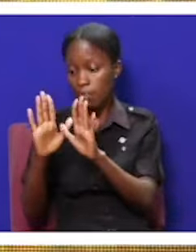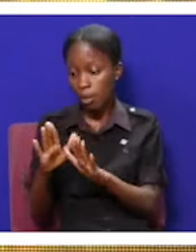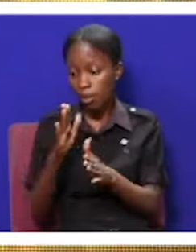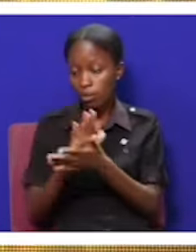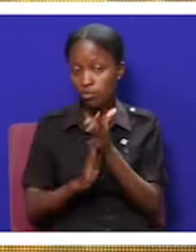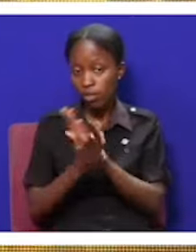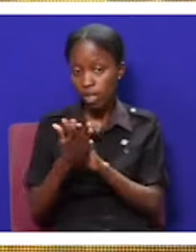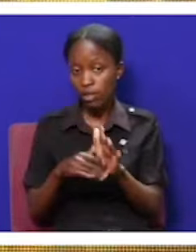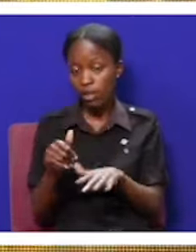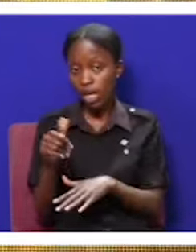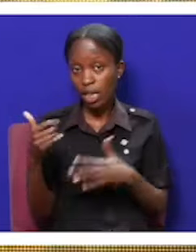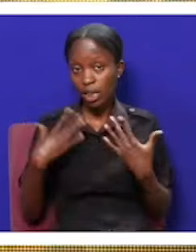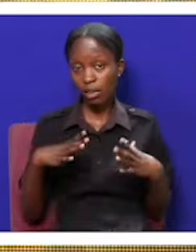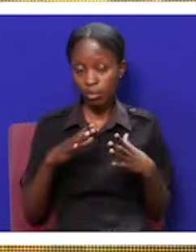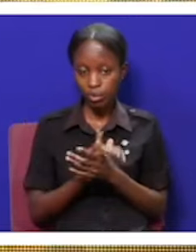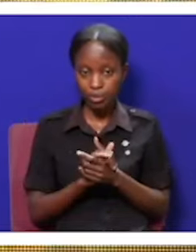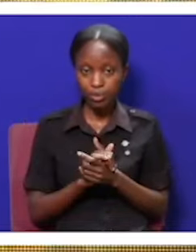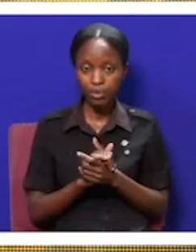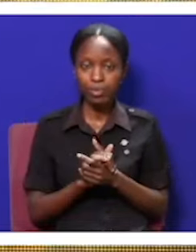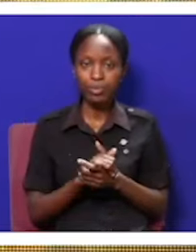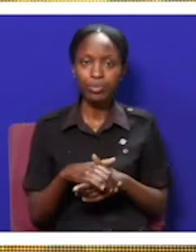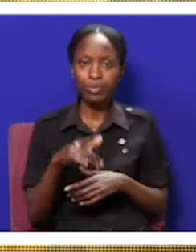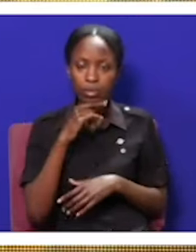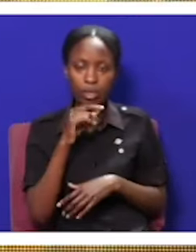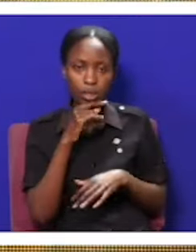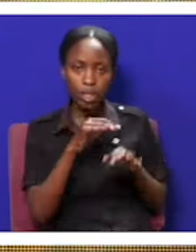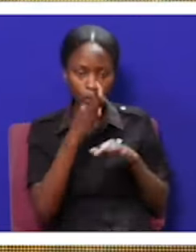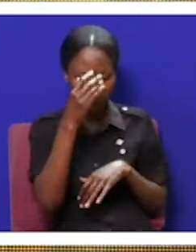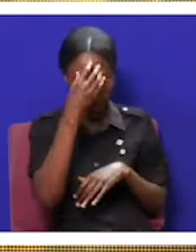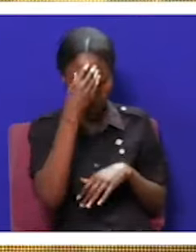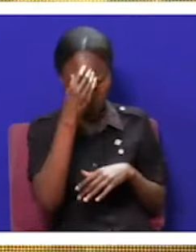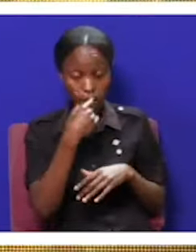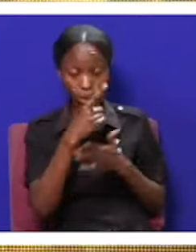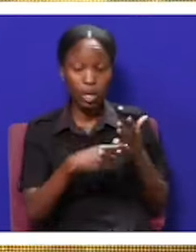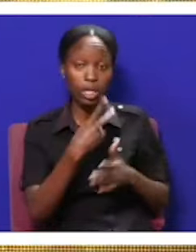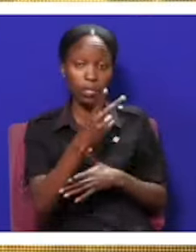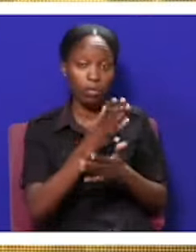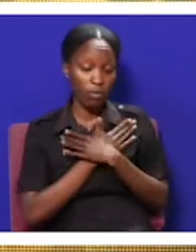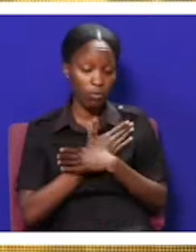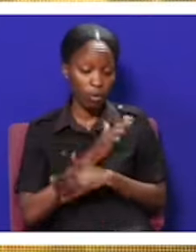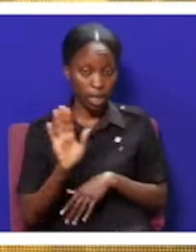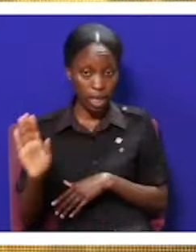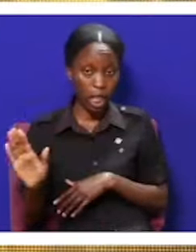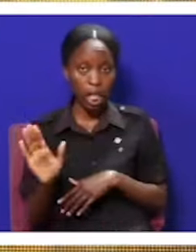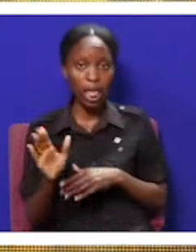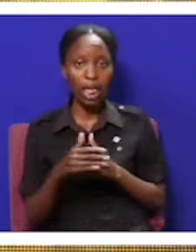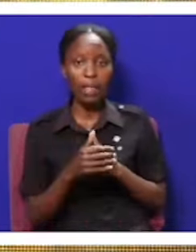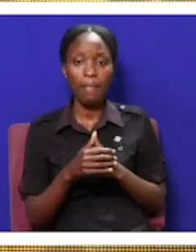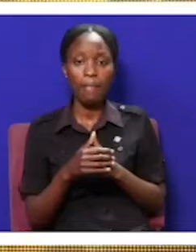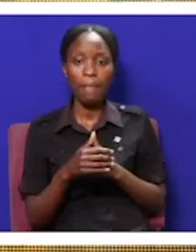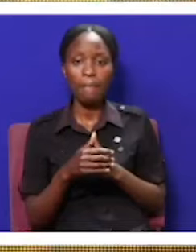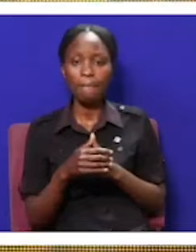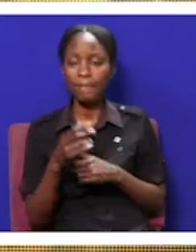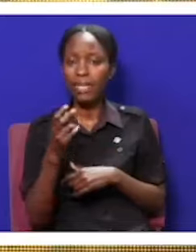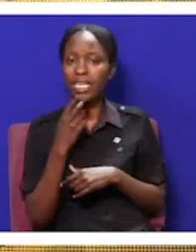story that Jeremy told his mother. That actually two of his friends had made fun of him